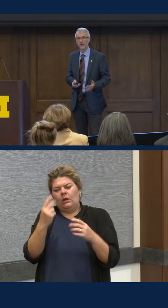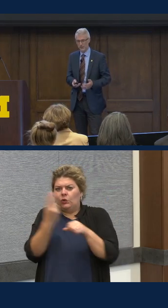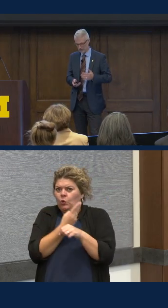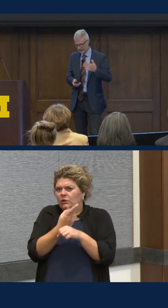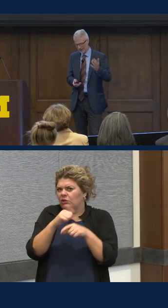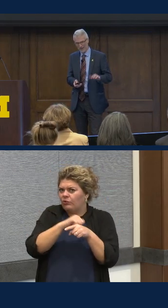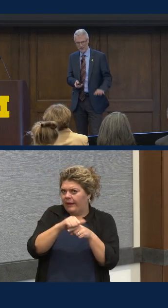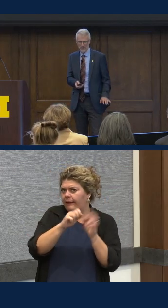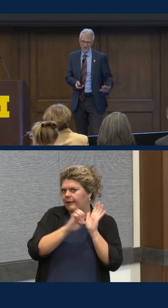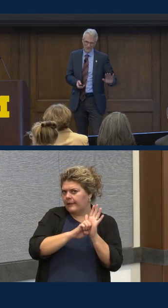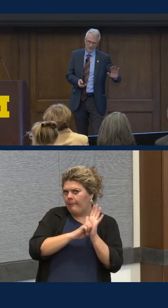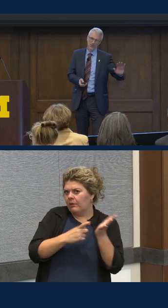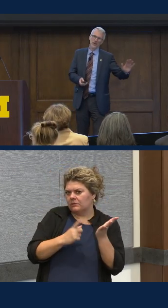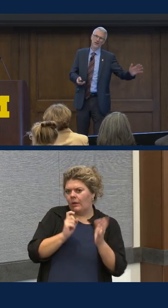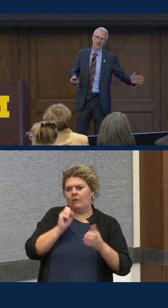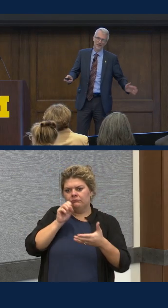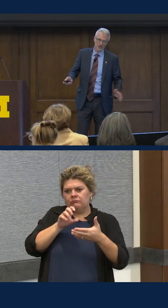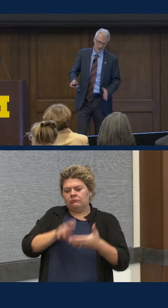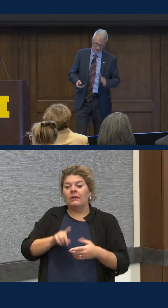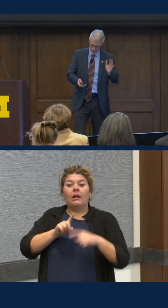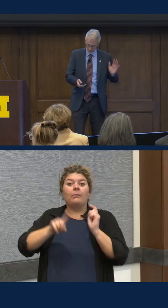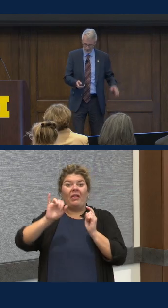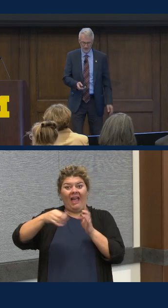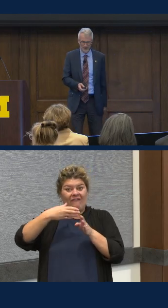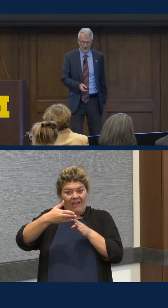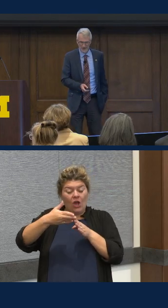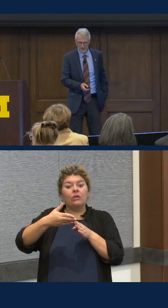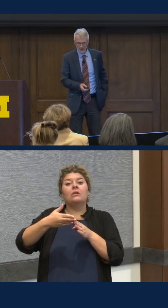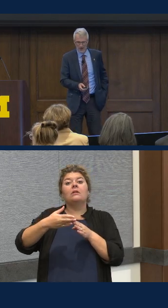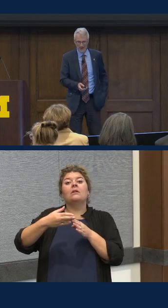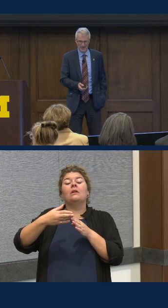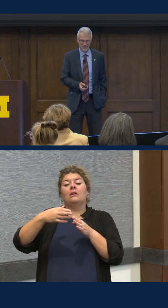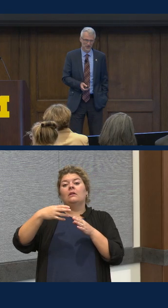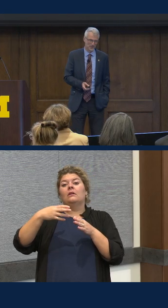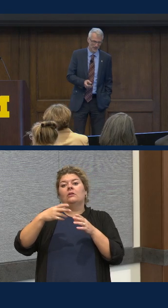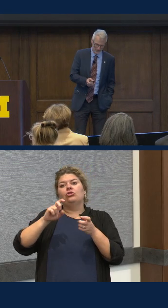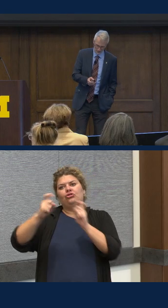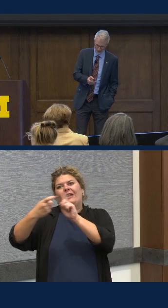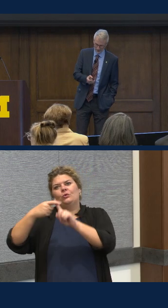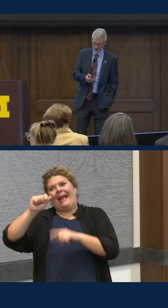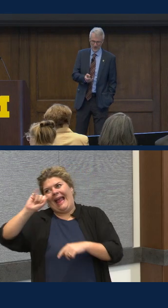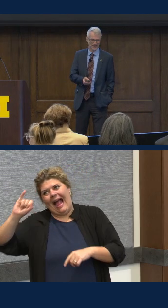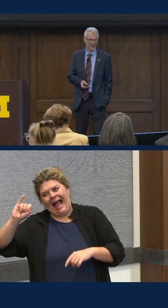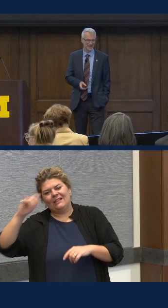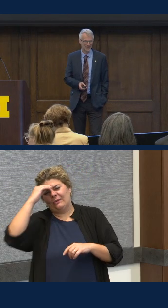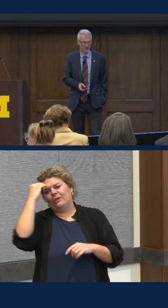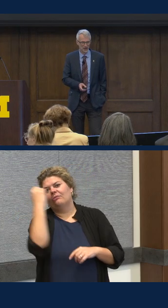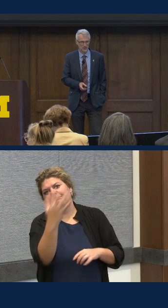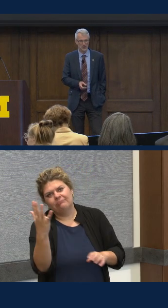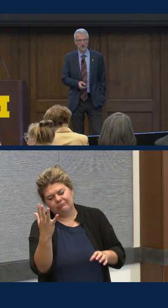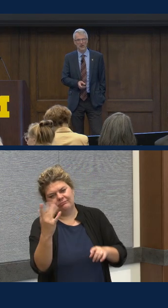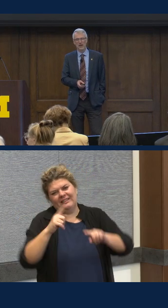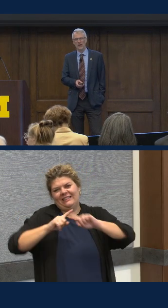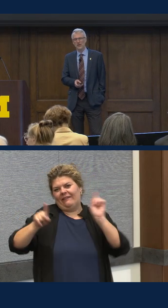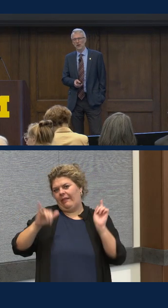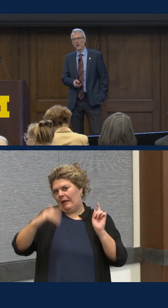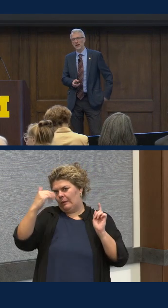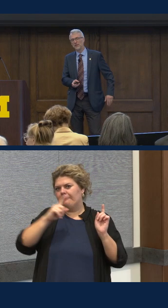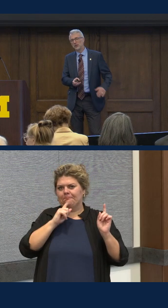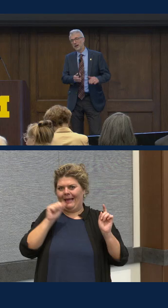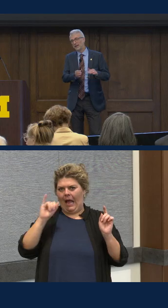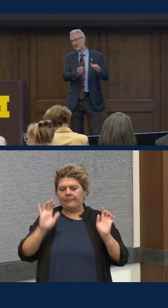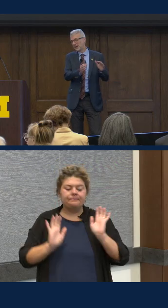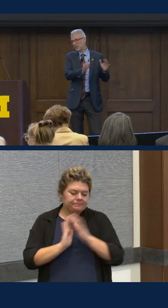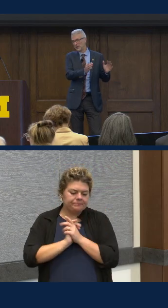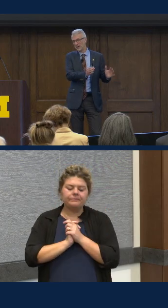training examples. But the field has gone for the marketing of AI, so I just want to draw that distinction here. So we